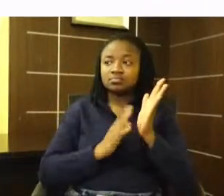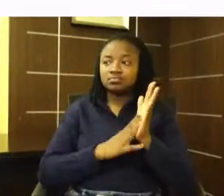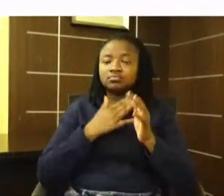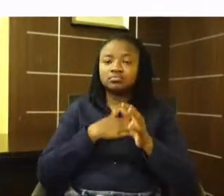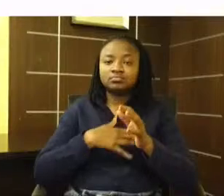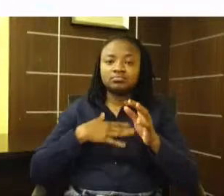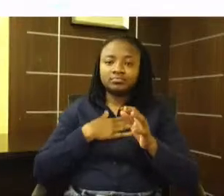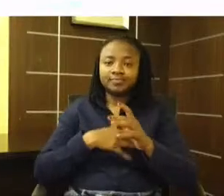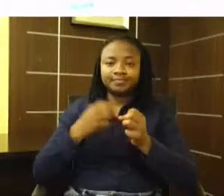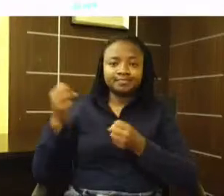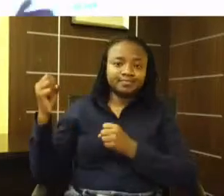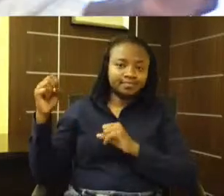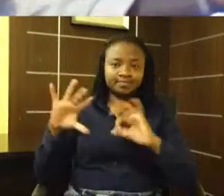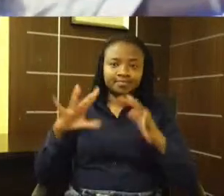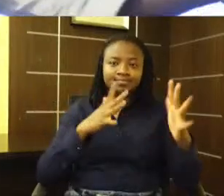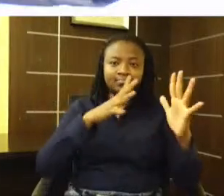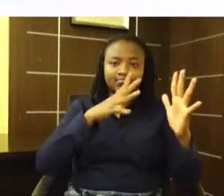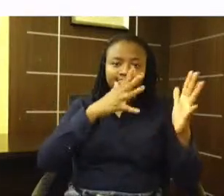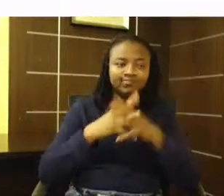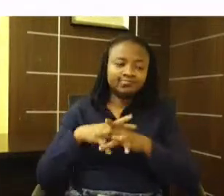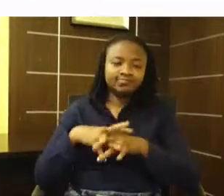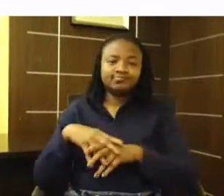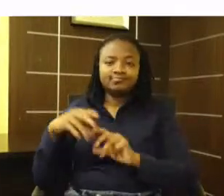anguke nayo.